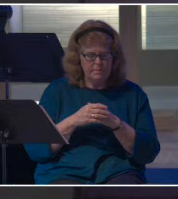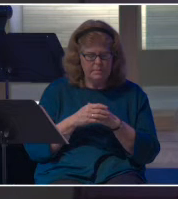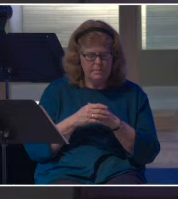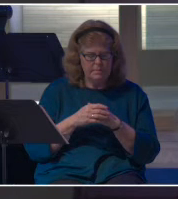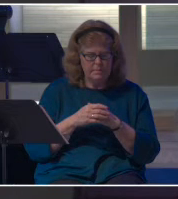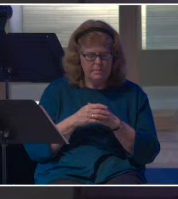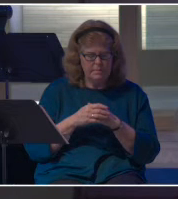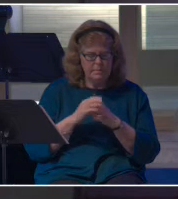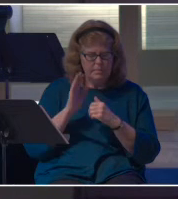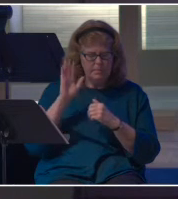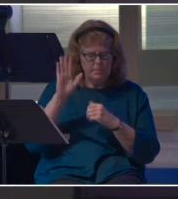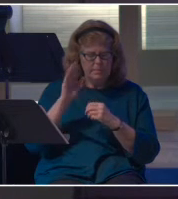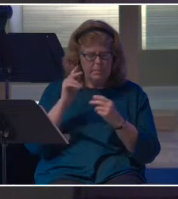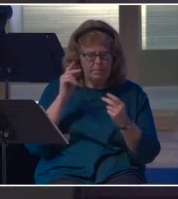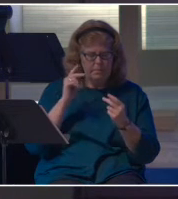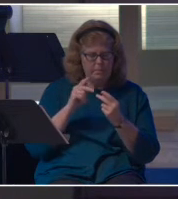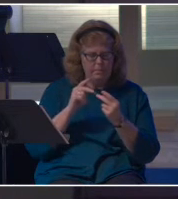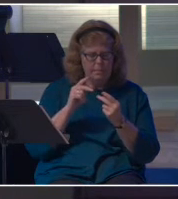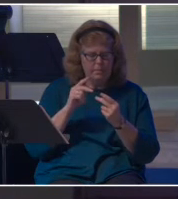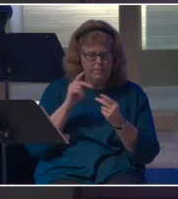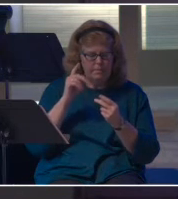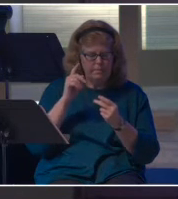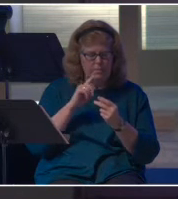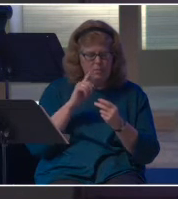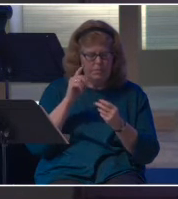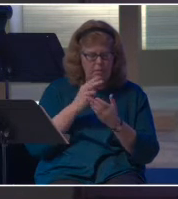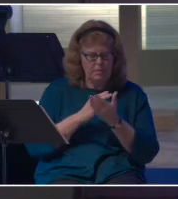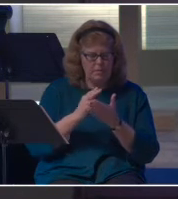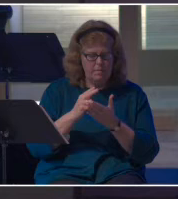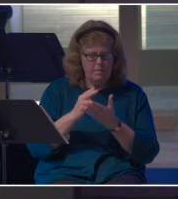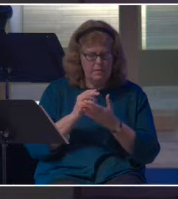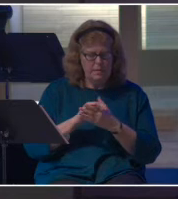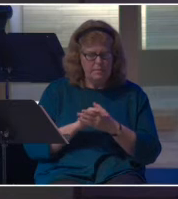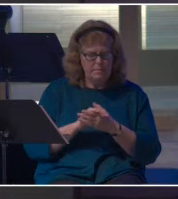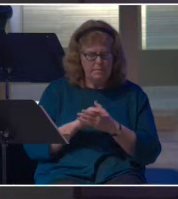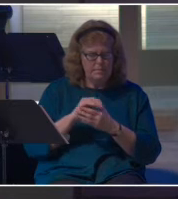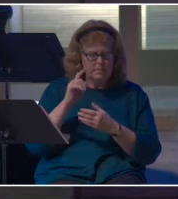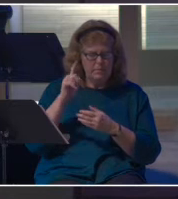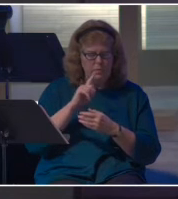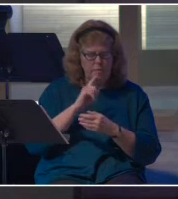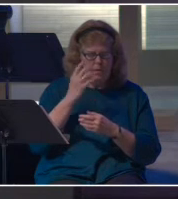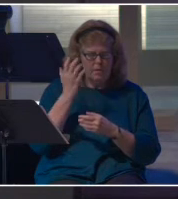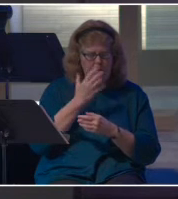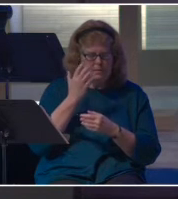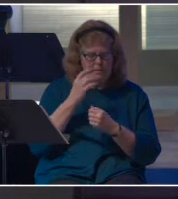that you are perfect, that you are holy, that you are awesome.